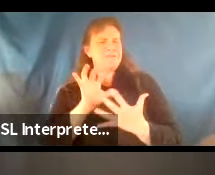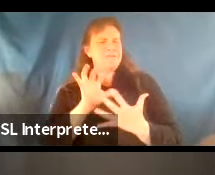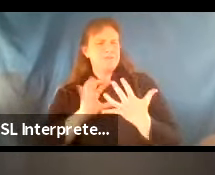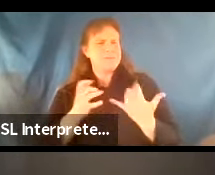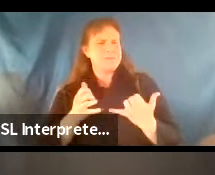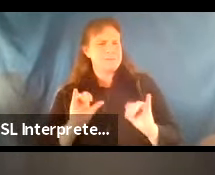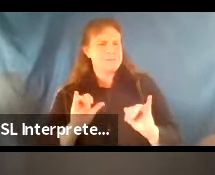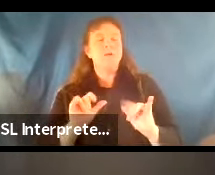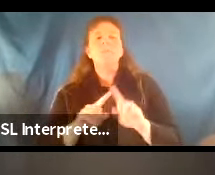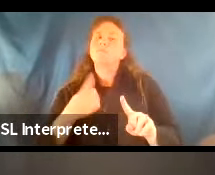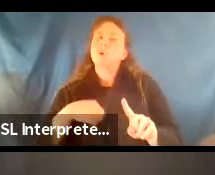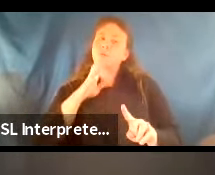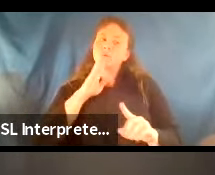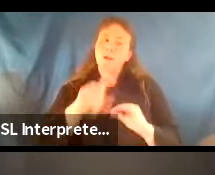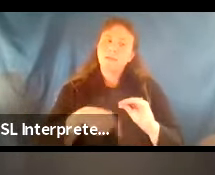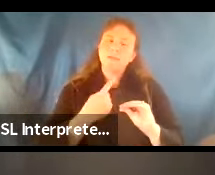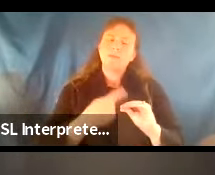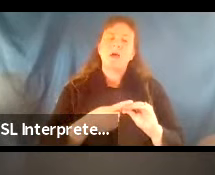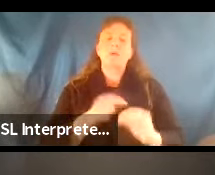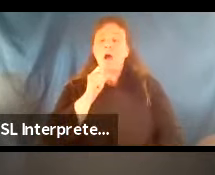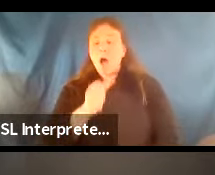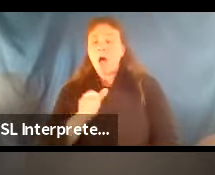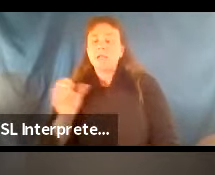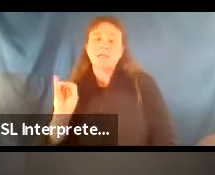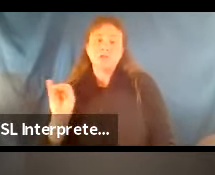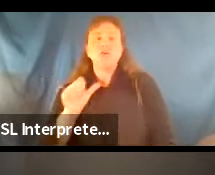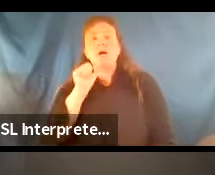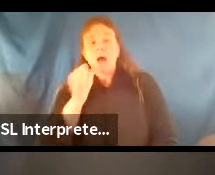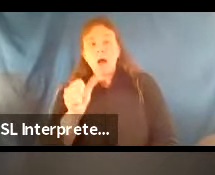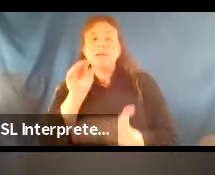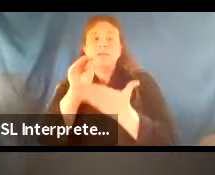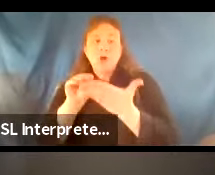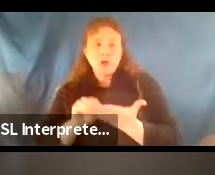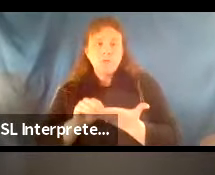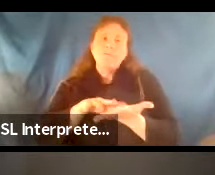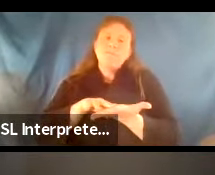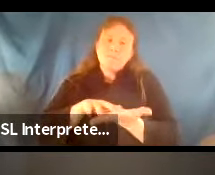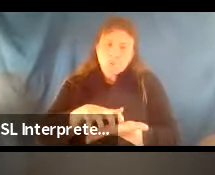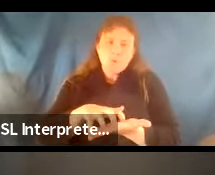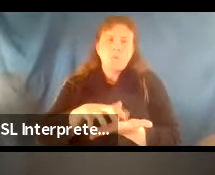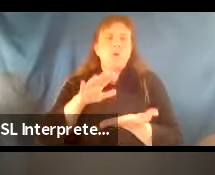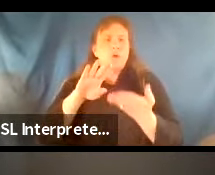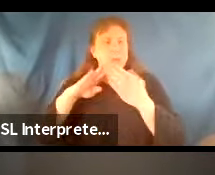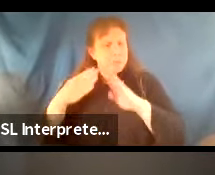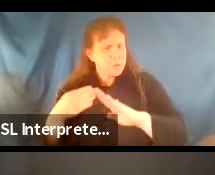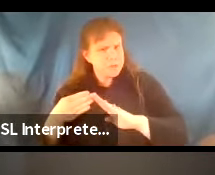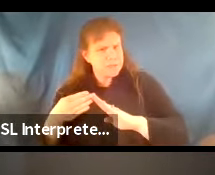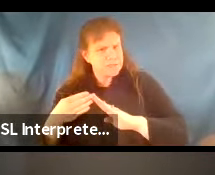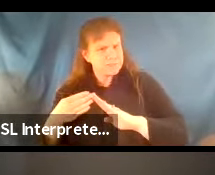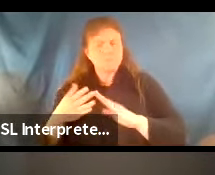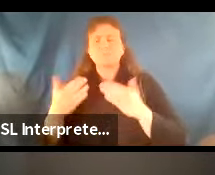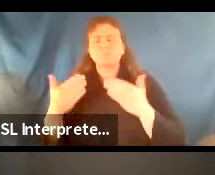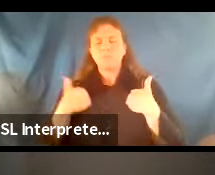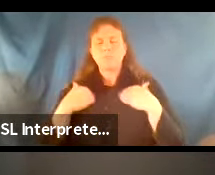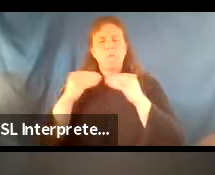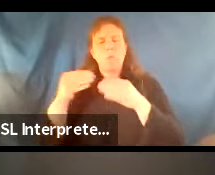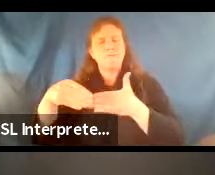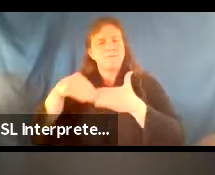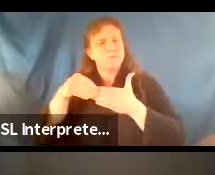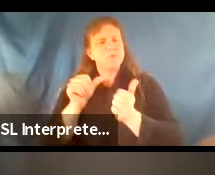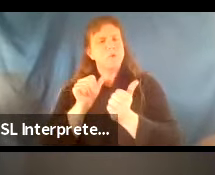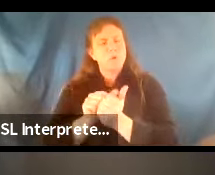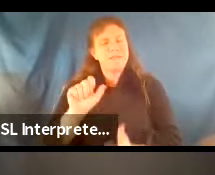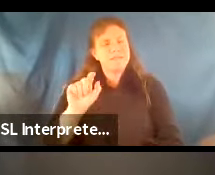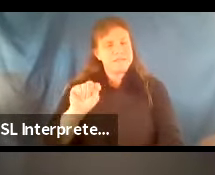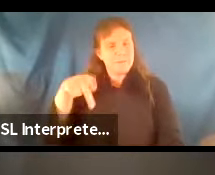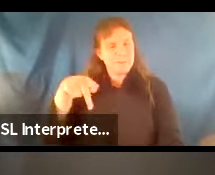very vulnerable, uninsured, undocumented communities, having that flexibility with the TPA